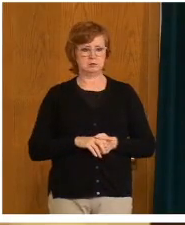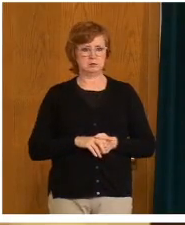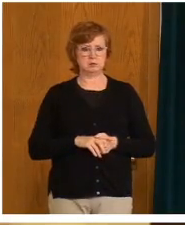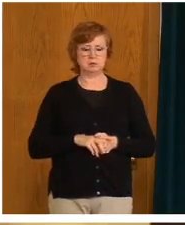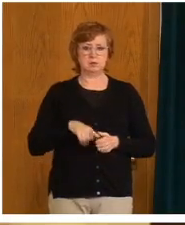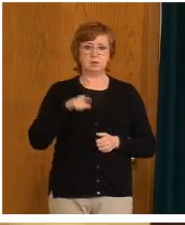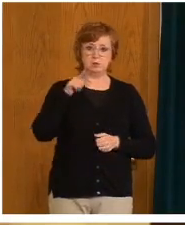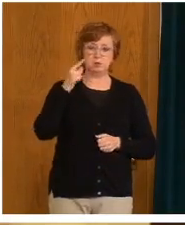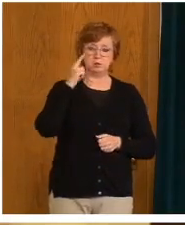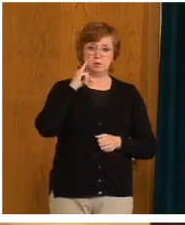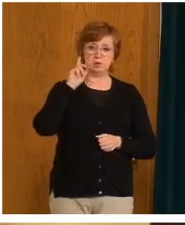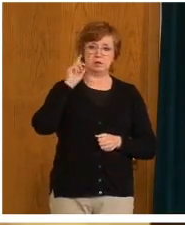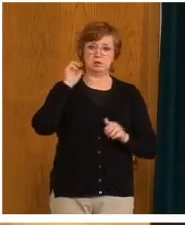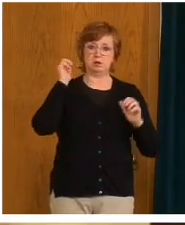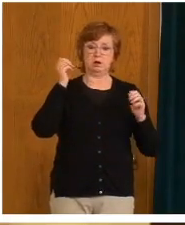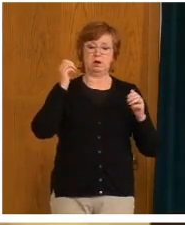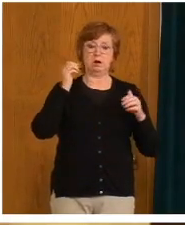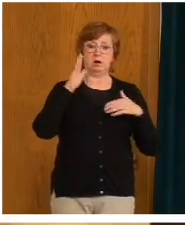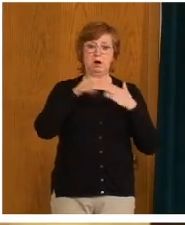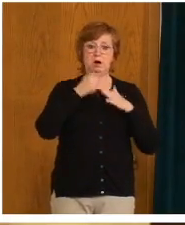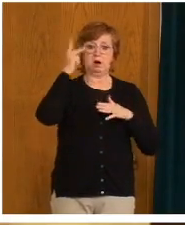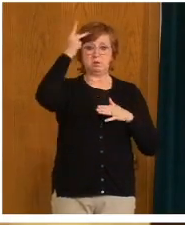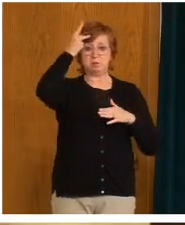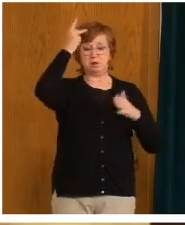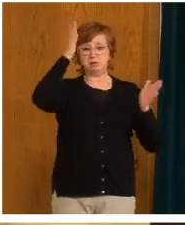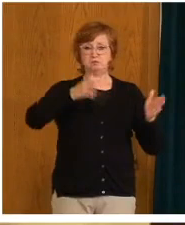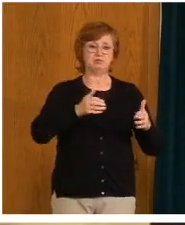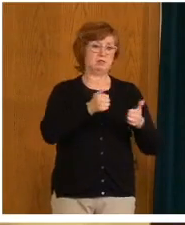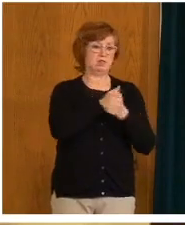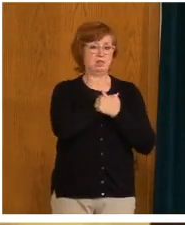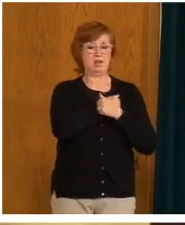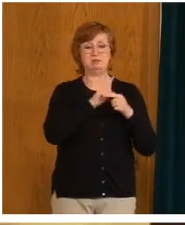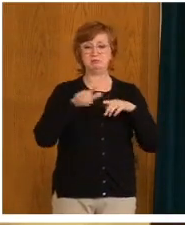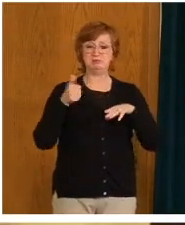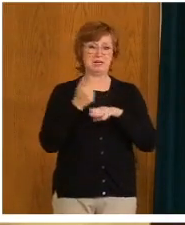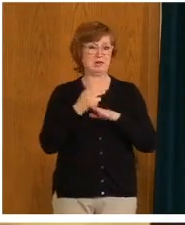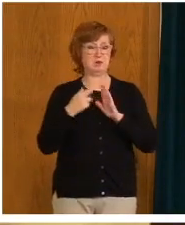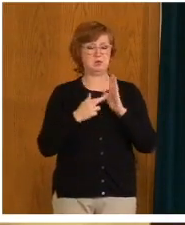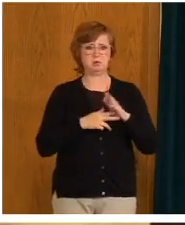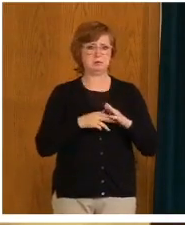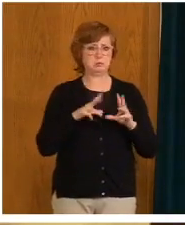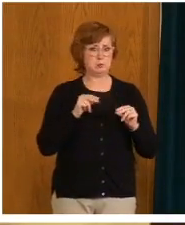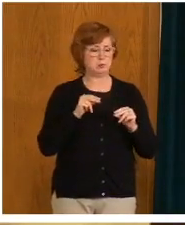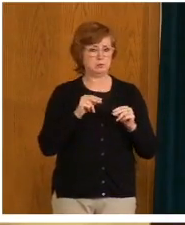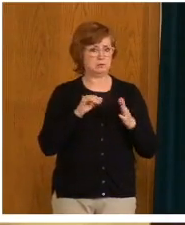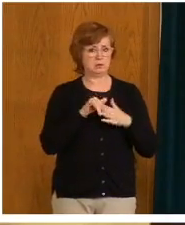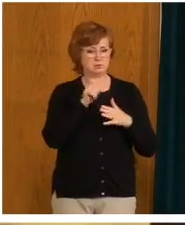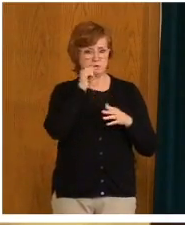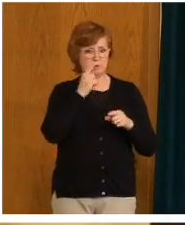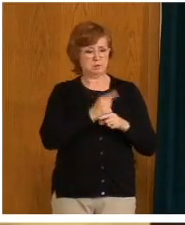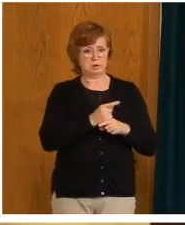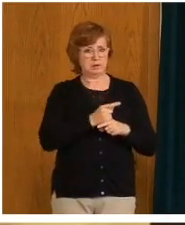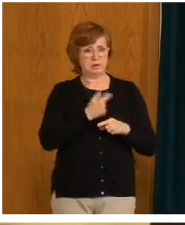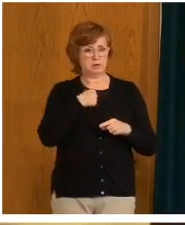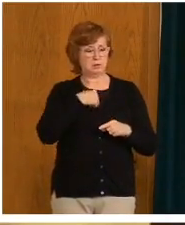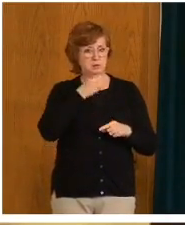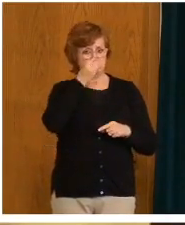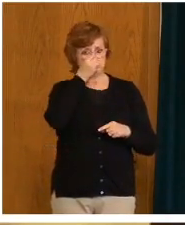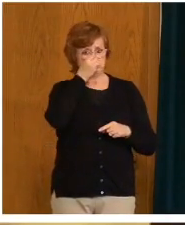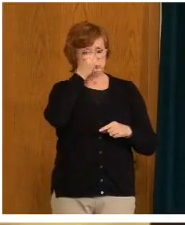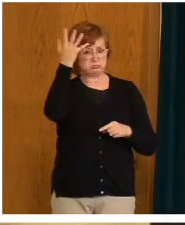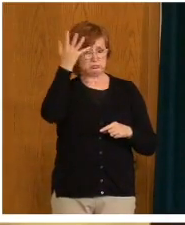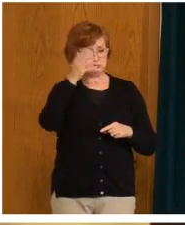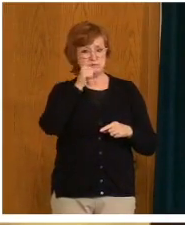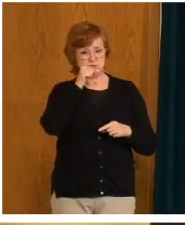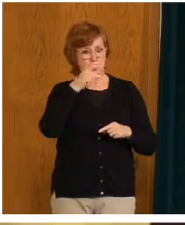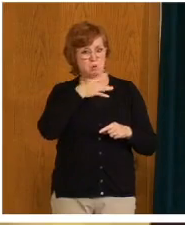myself among them, is enjoying putting these public health orders in place, you're mistaken. No one does, and